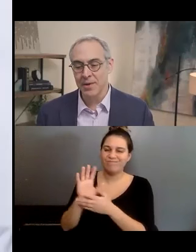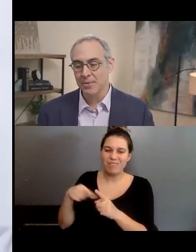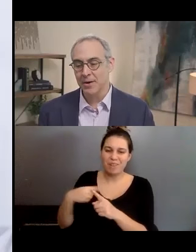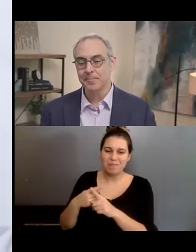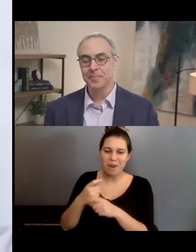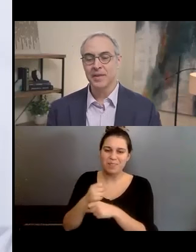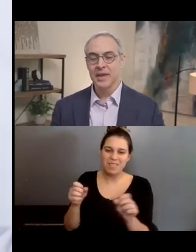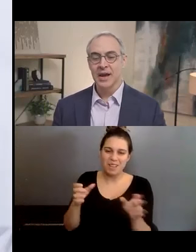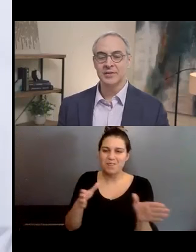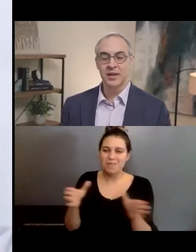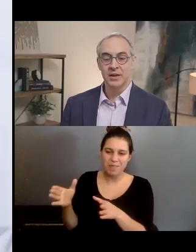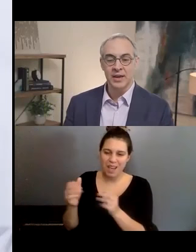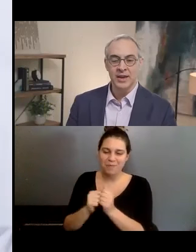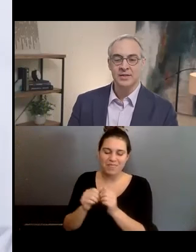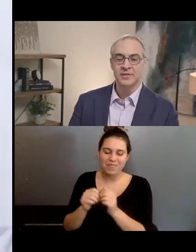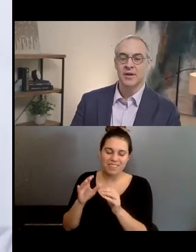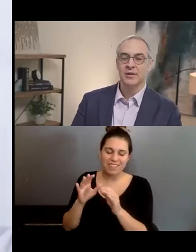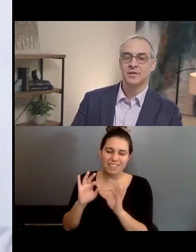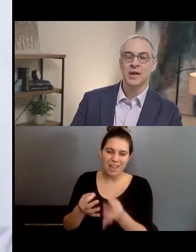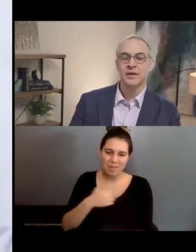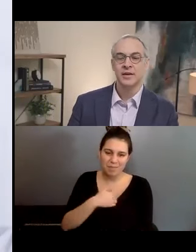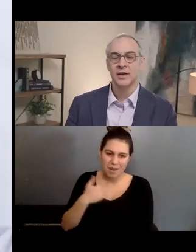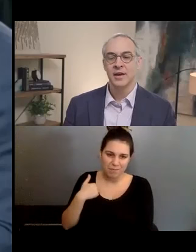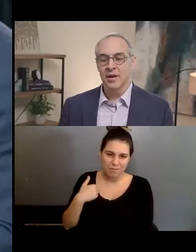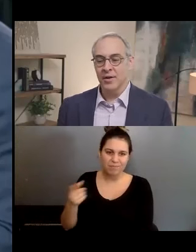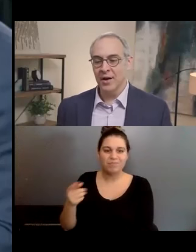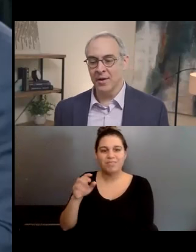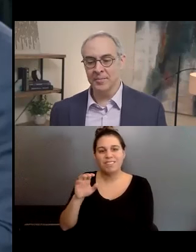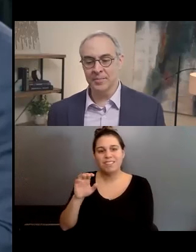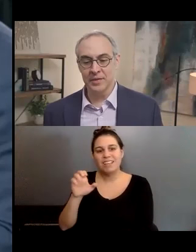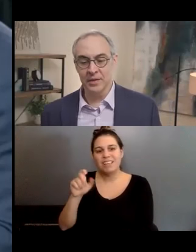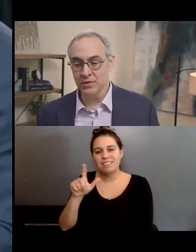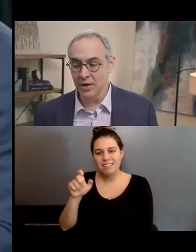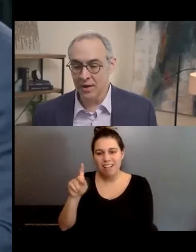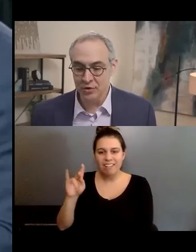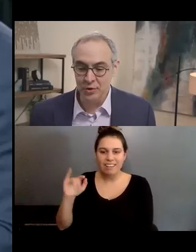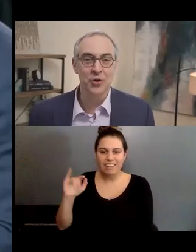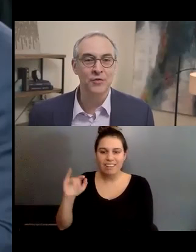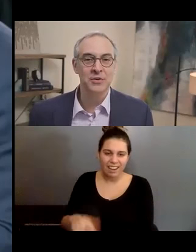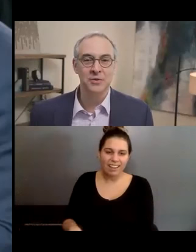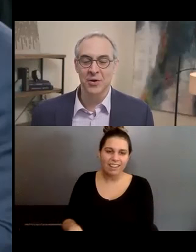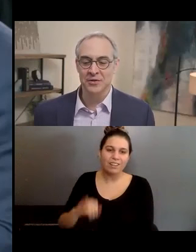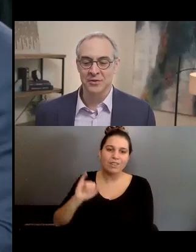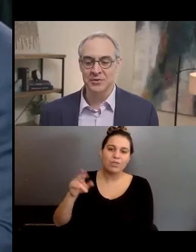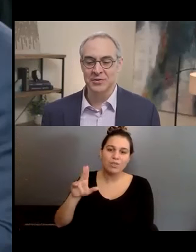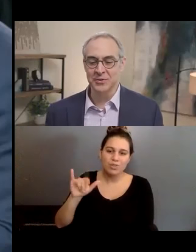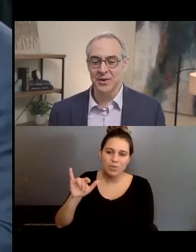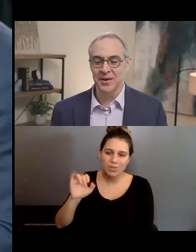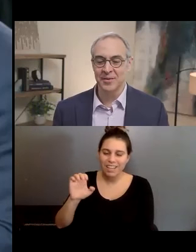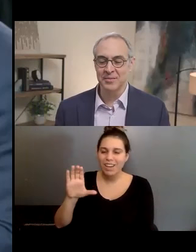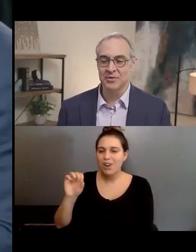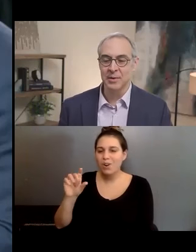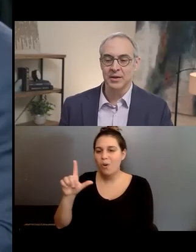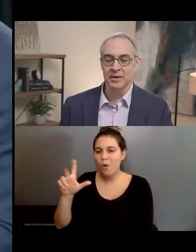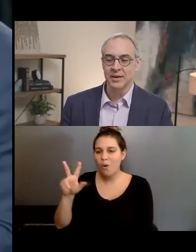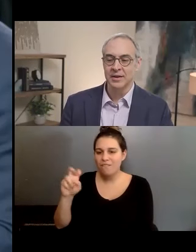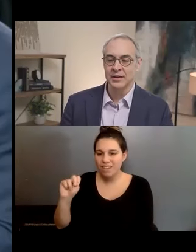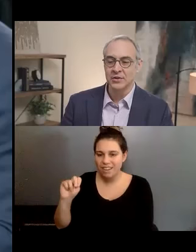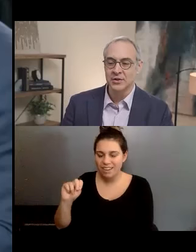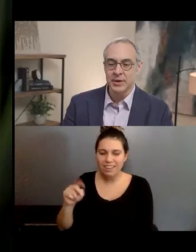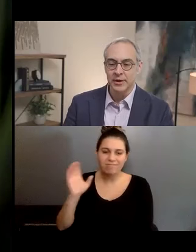family member. Stella King and Cyrus Salahi. Julie Colvin, who also used to